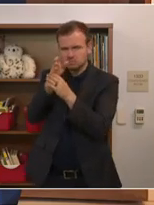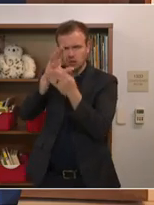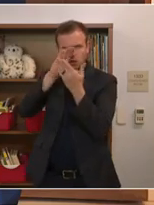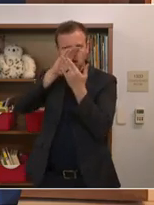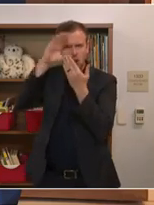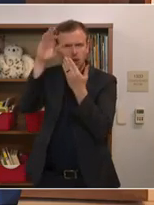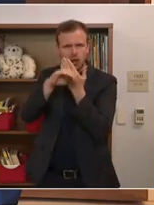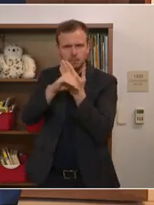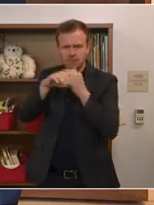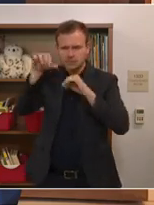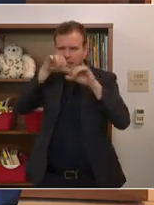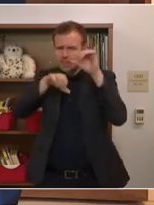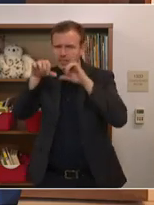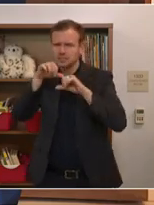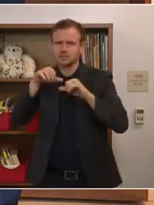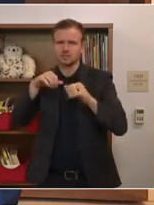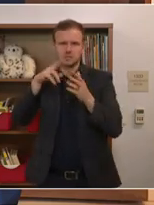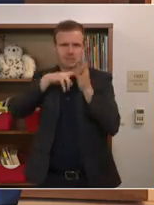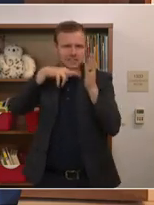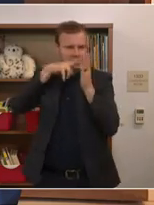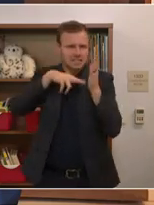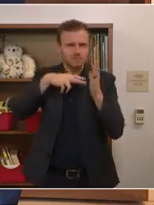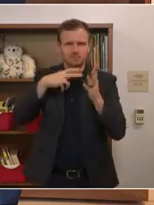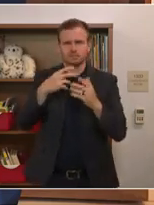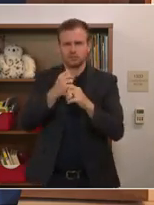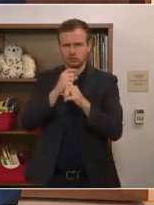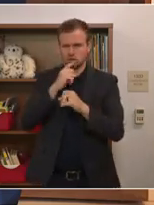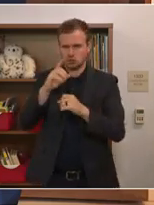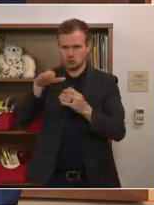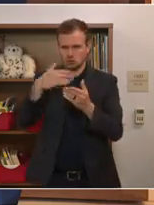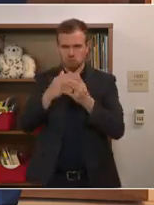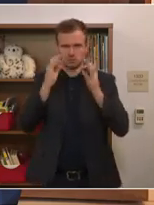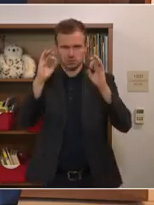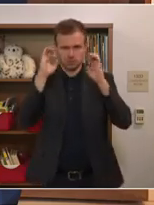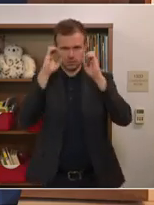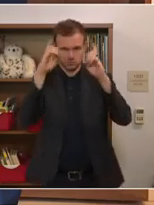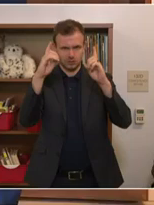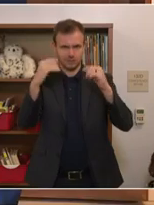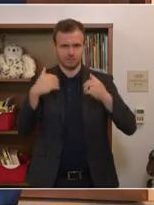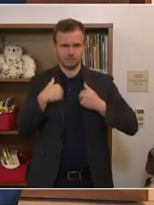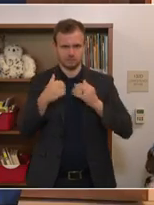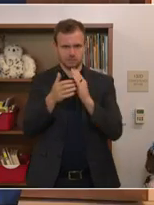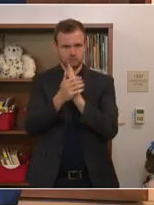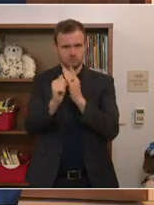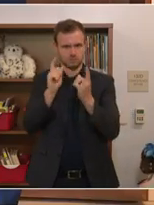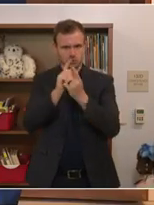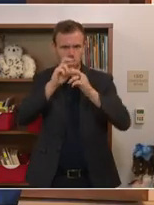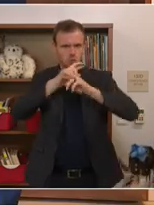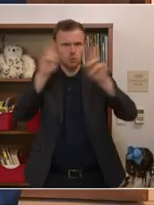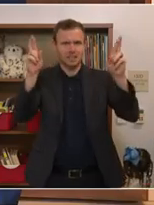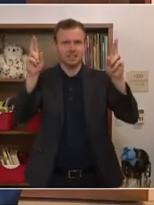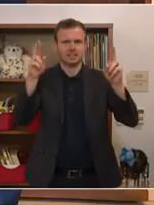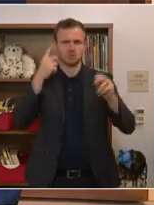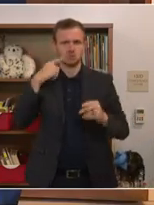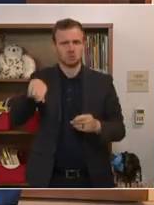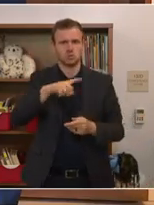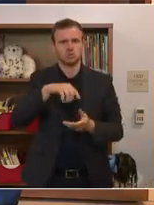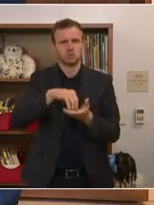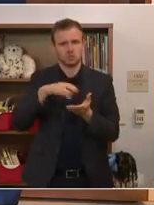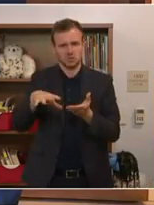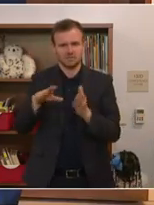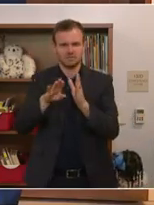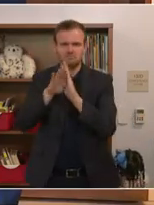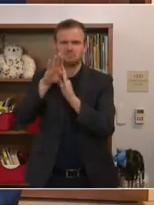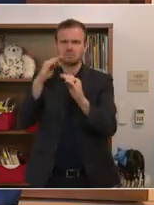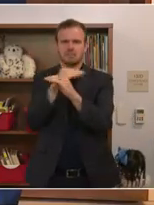He's focused on making sure our educators have what they need so that our children are excelling in math.